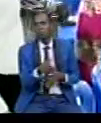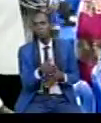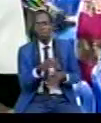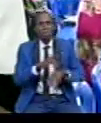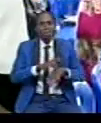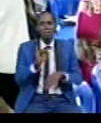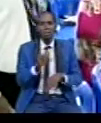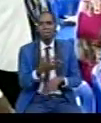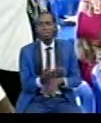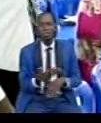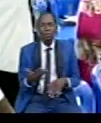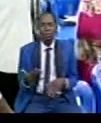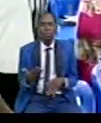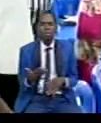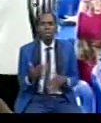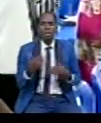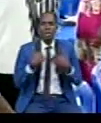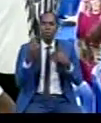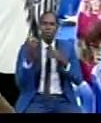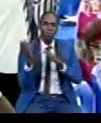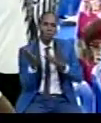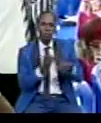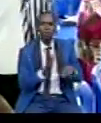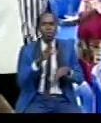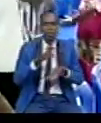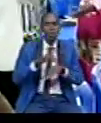Your worldly affections